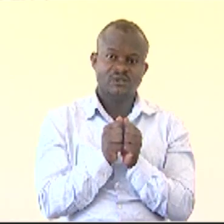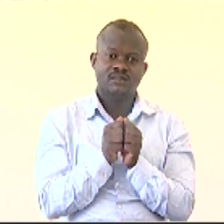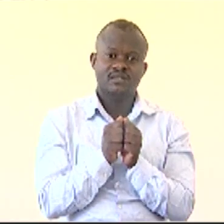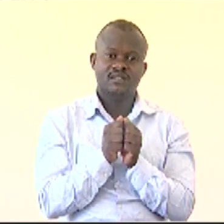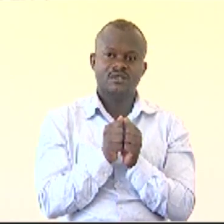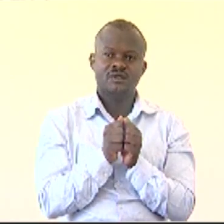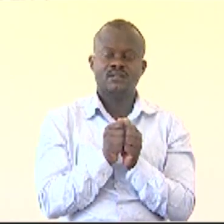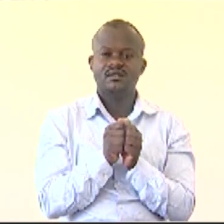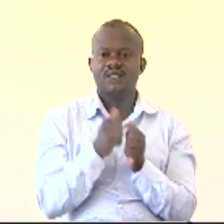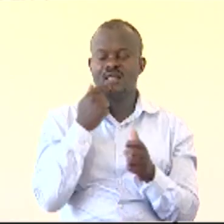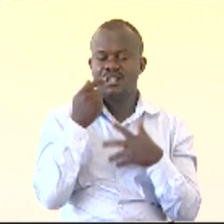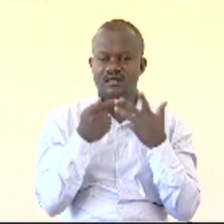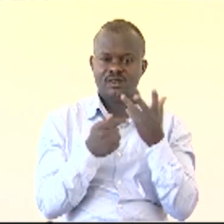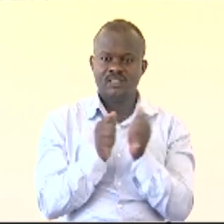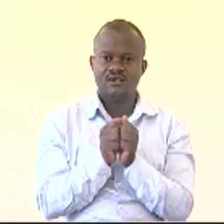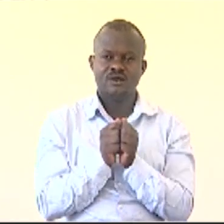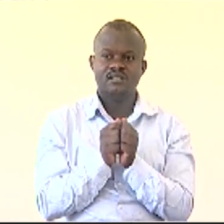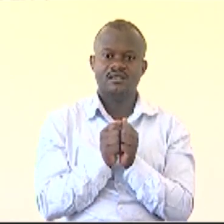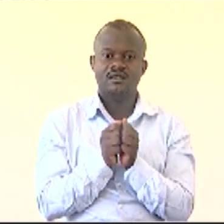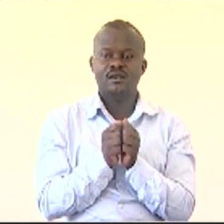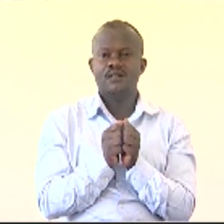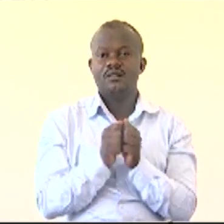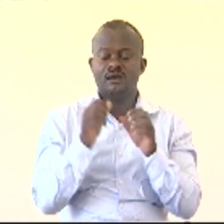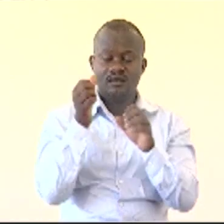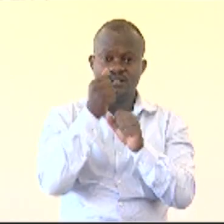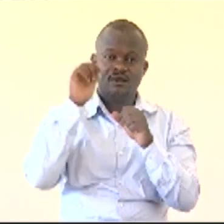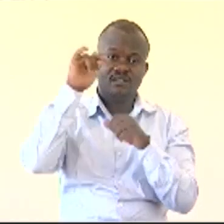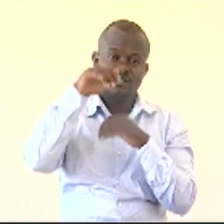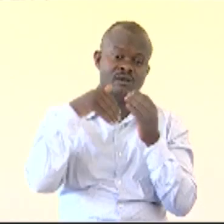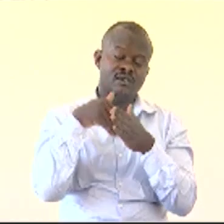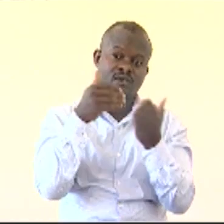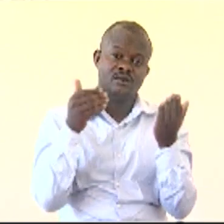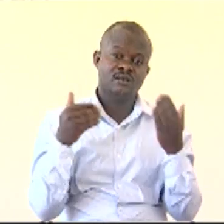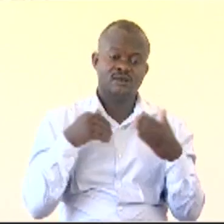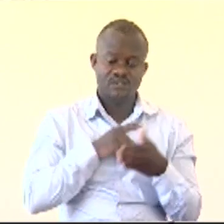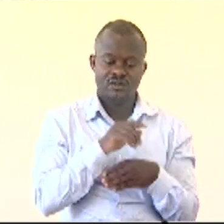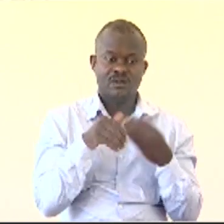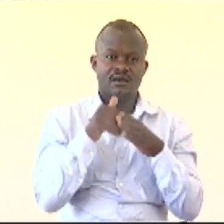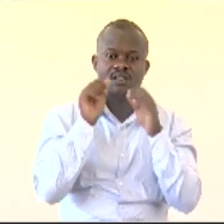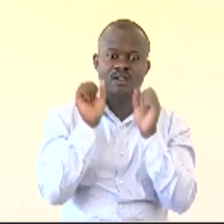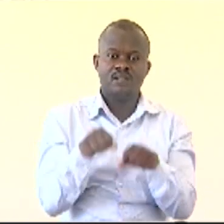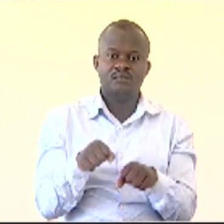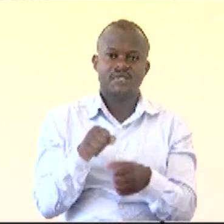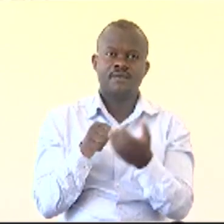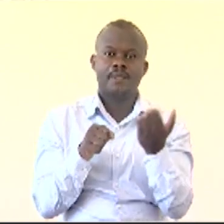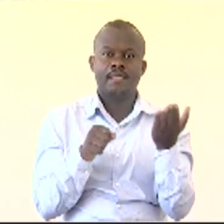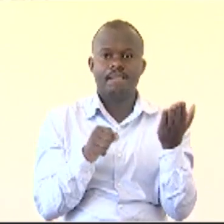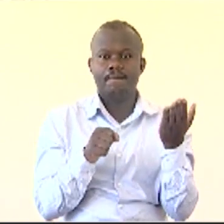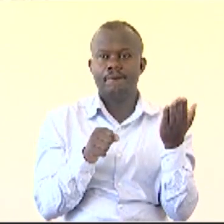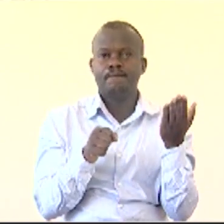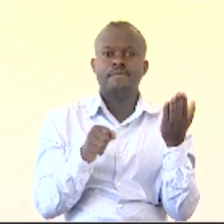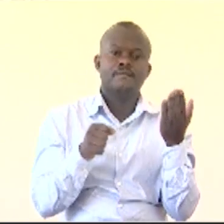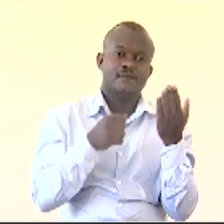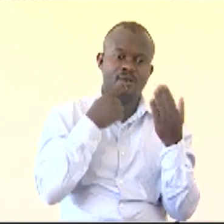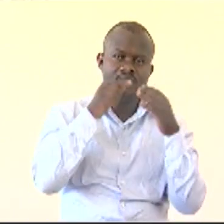inhales, that is taking in air, these germs, they can become, you